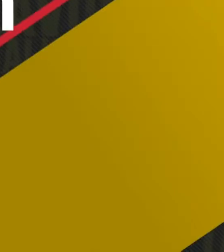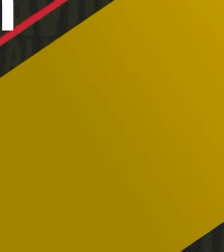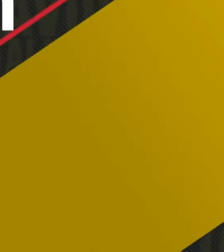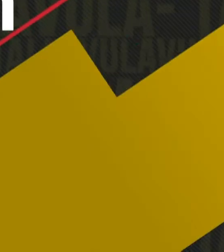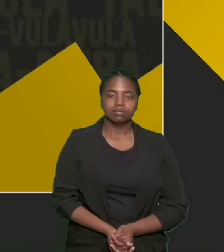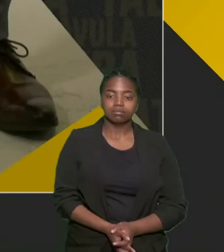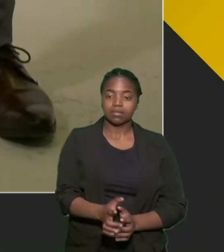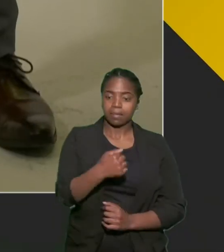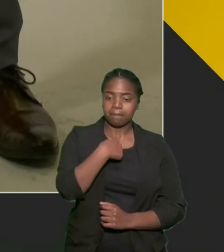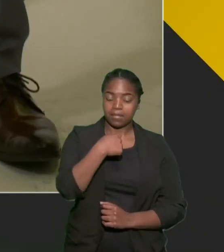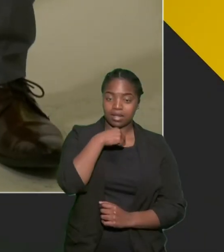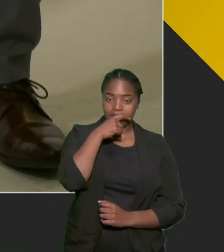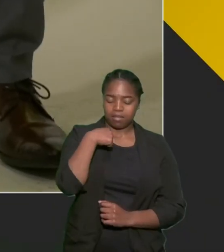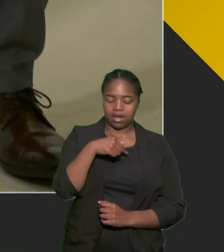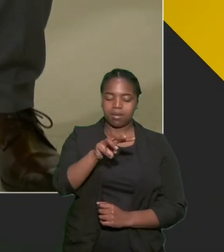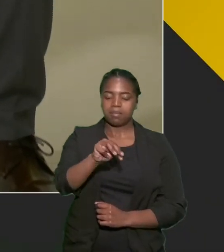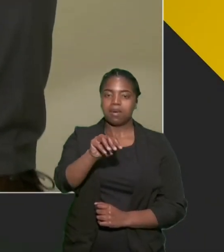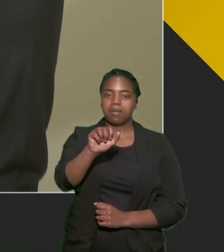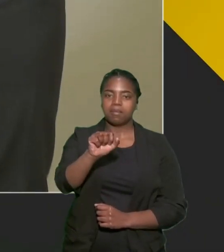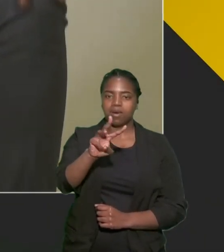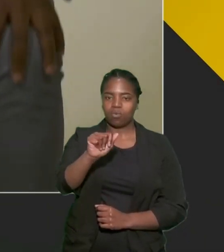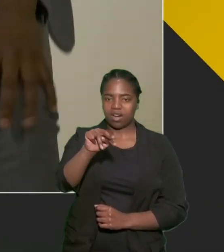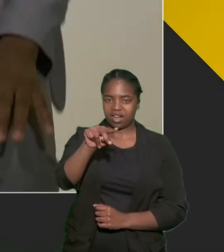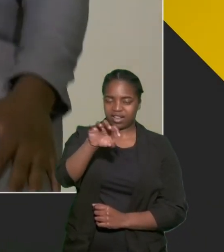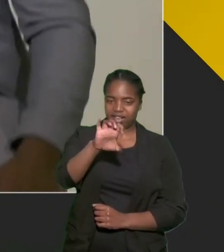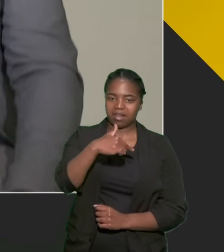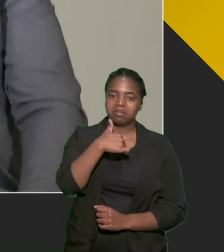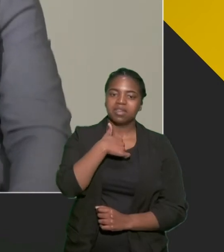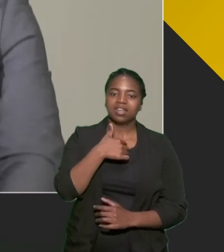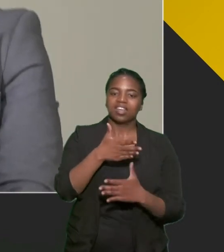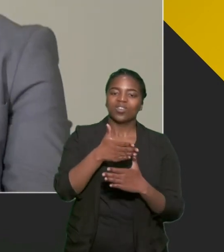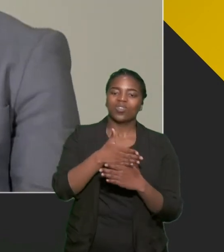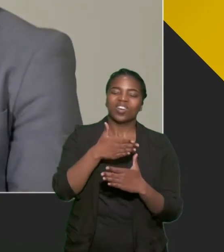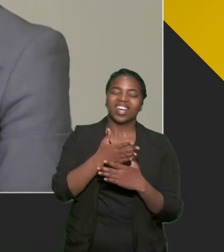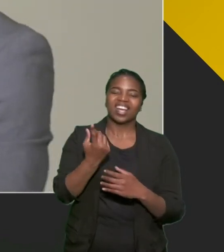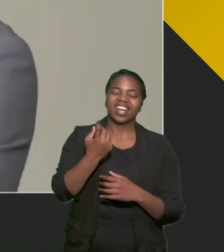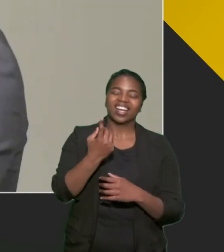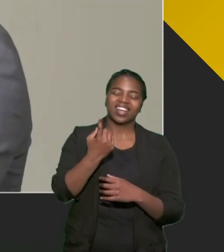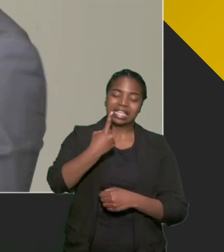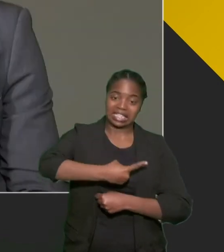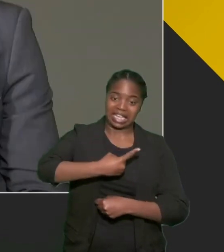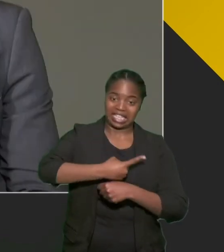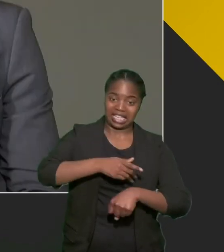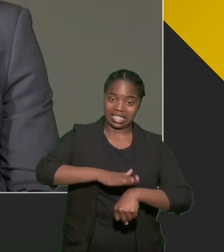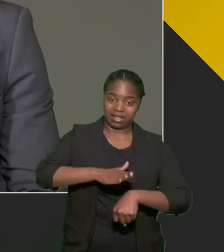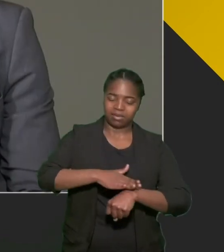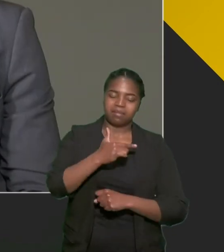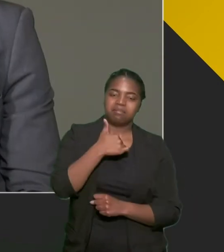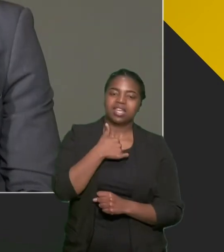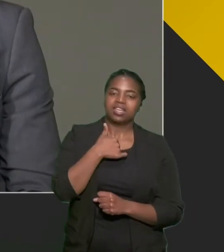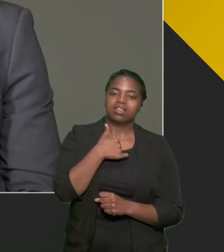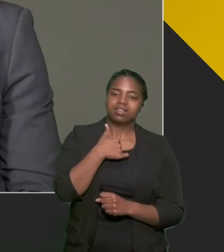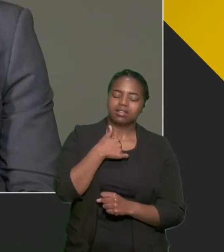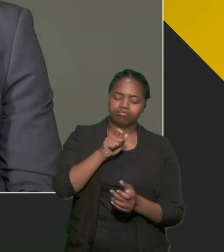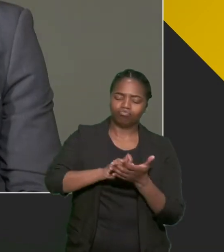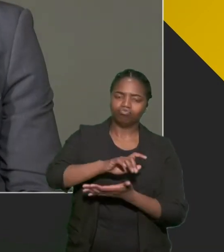Igama lami ngumawande amashabalala ngintatheli kunewspaper iSunday Times, intatheli yezepolitiki.